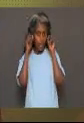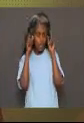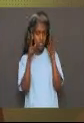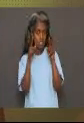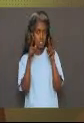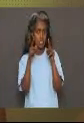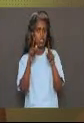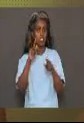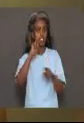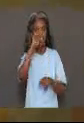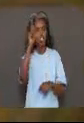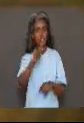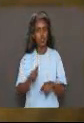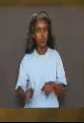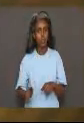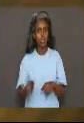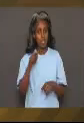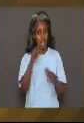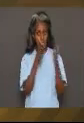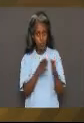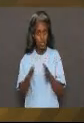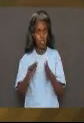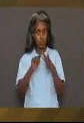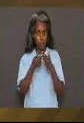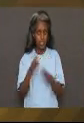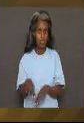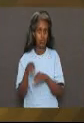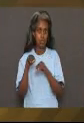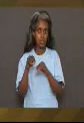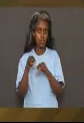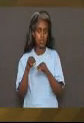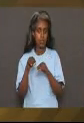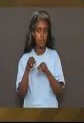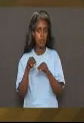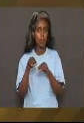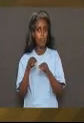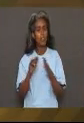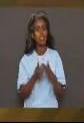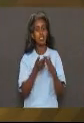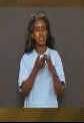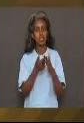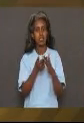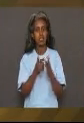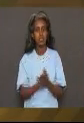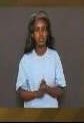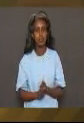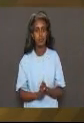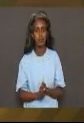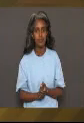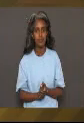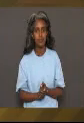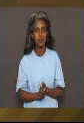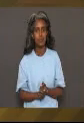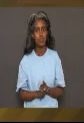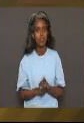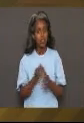of geometry. Are you ready to begin, students? Let us get started. Do